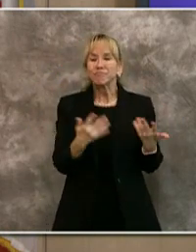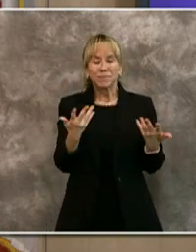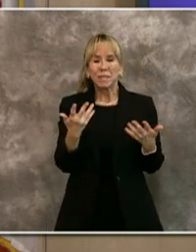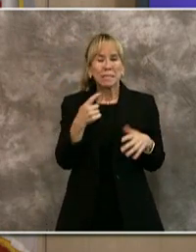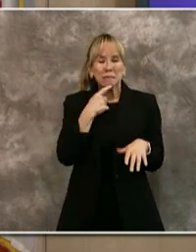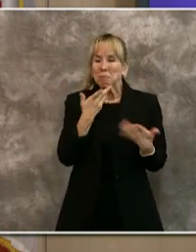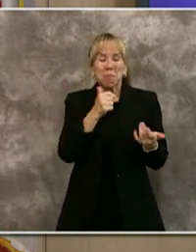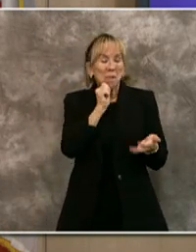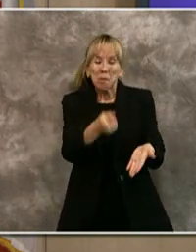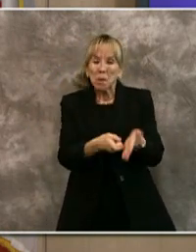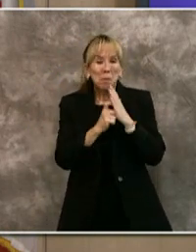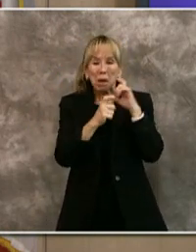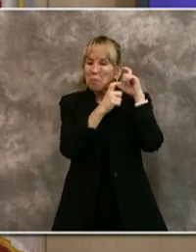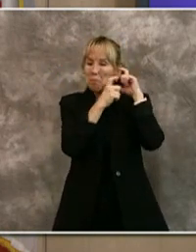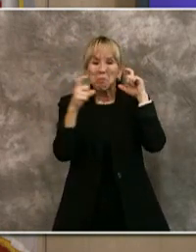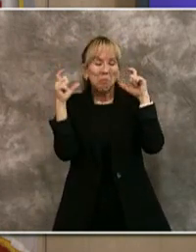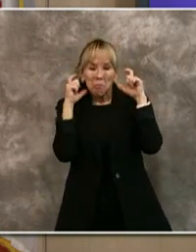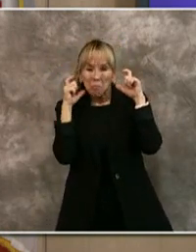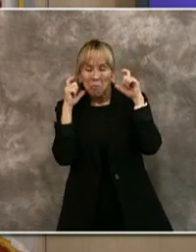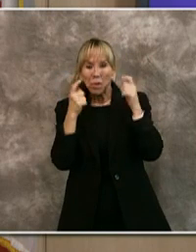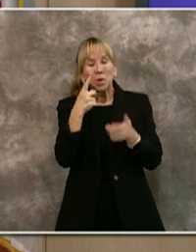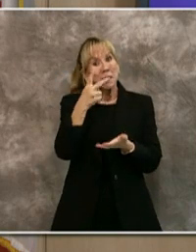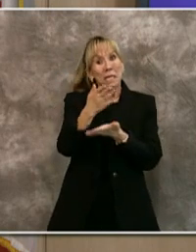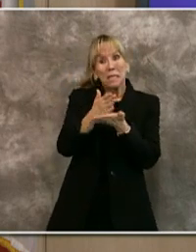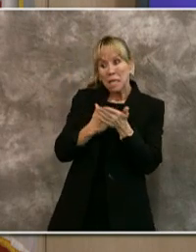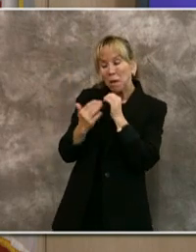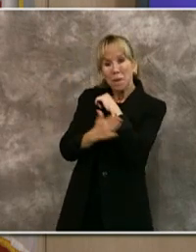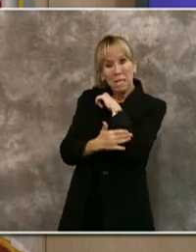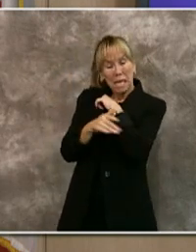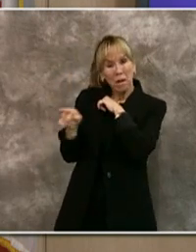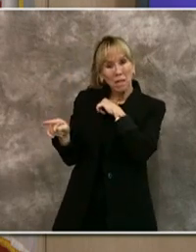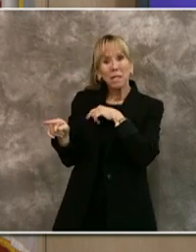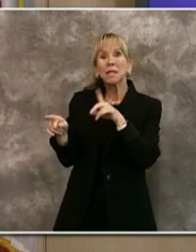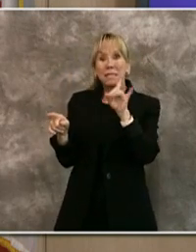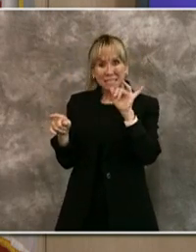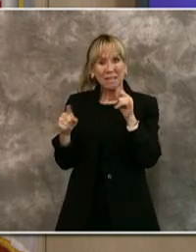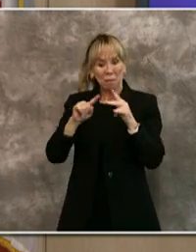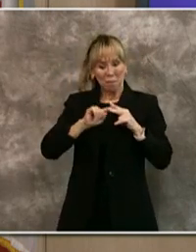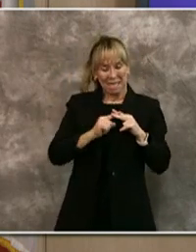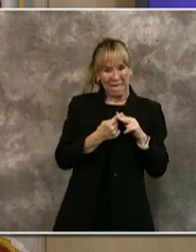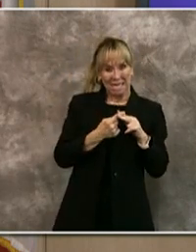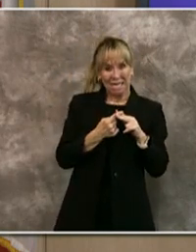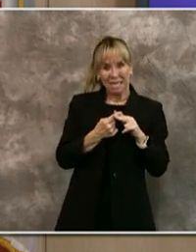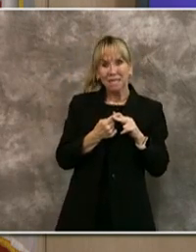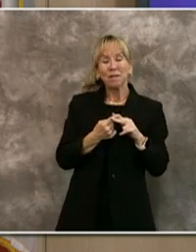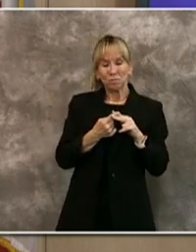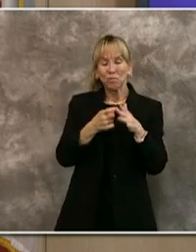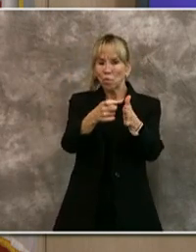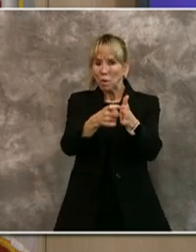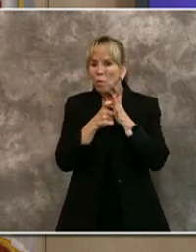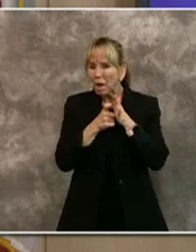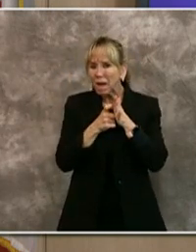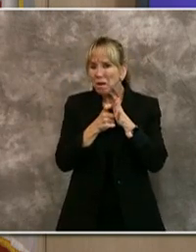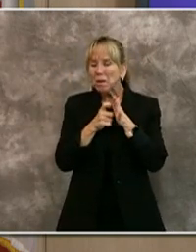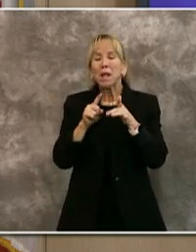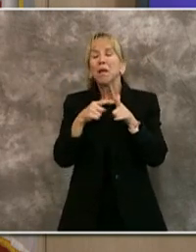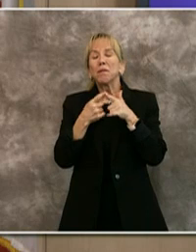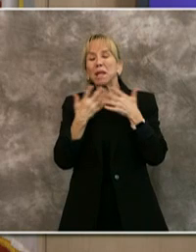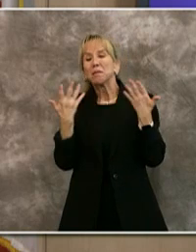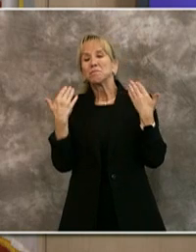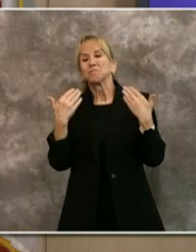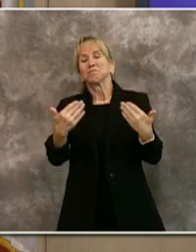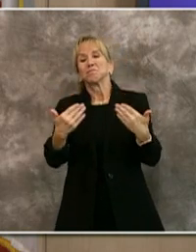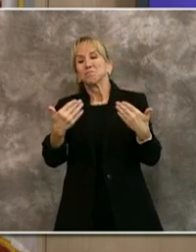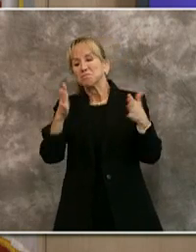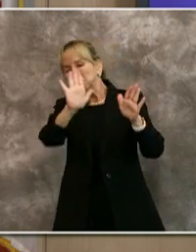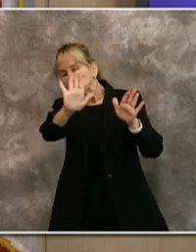not require face coverings. You've seen additional counties that initially required them and then rolled back that requirement. Here in San